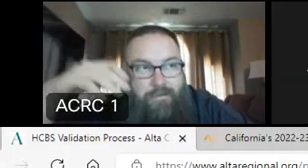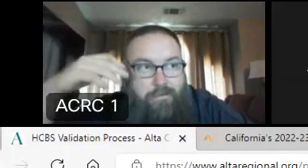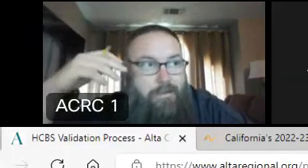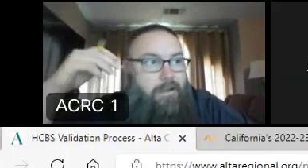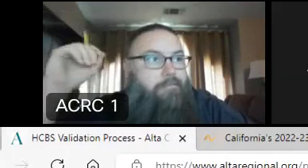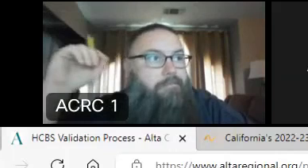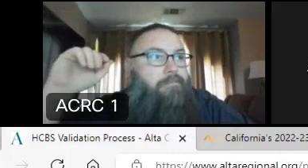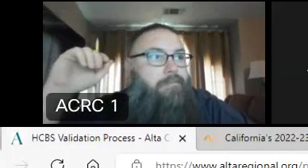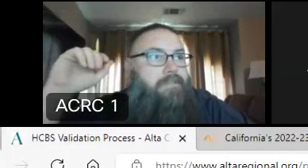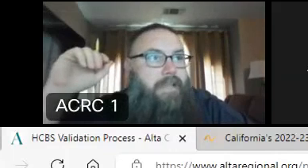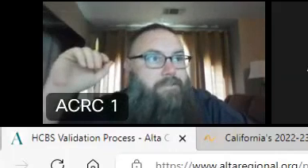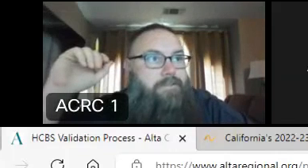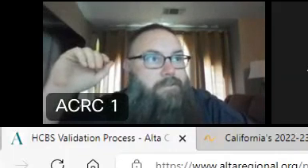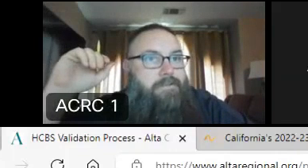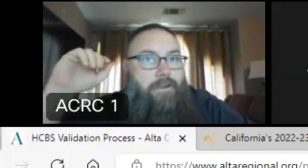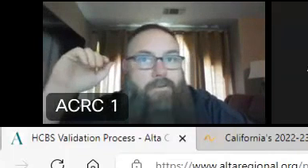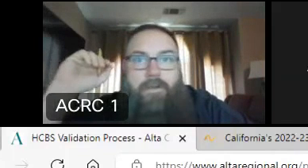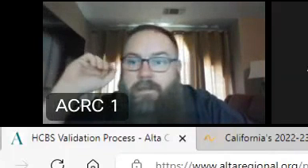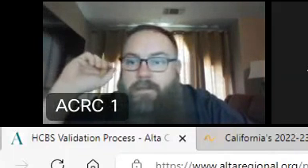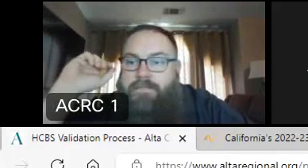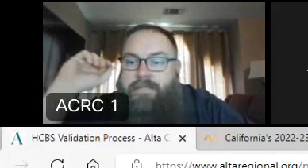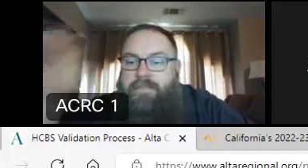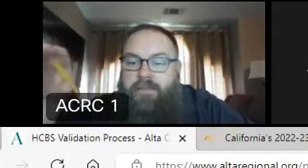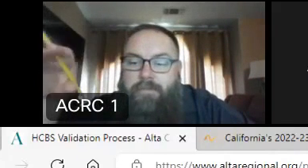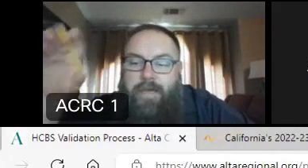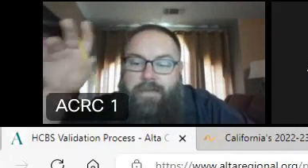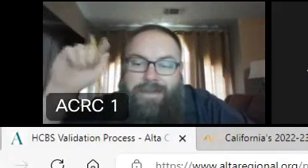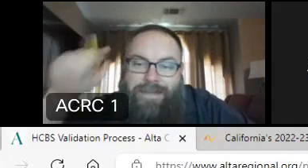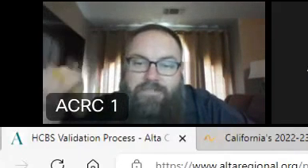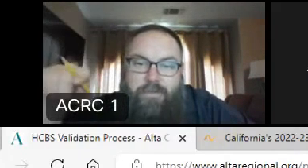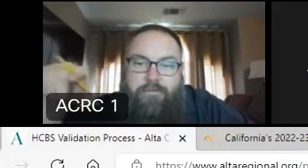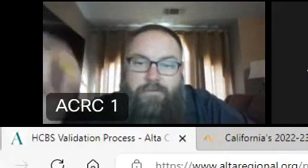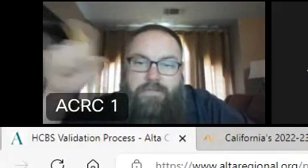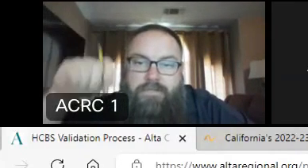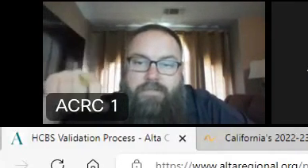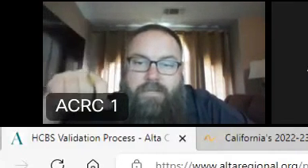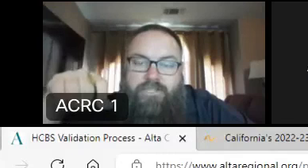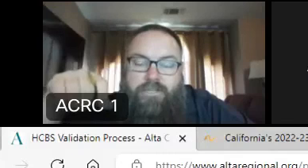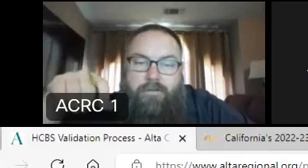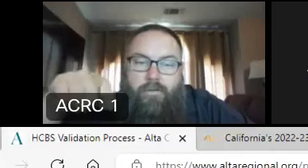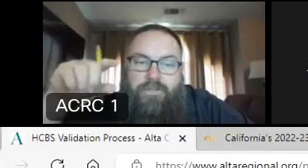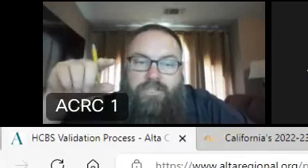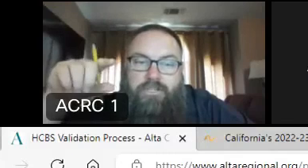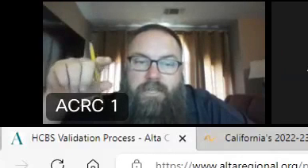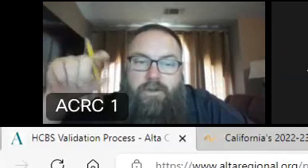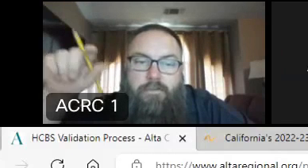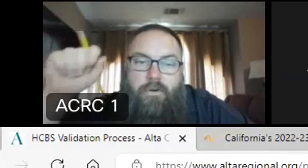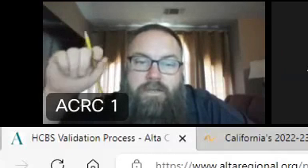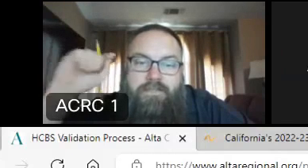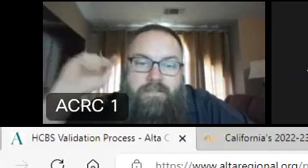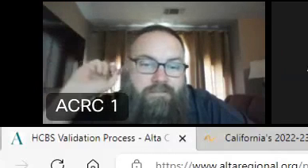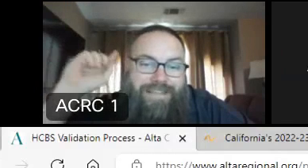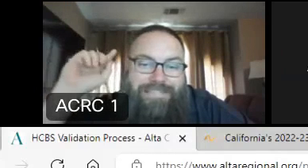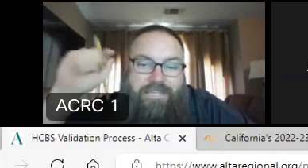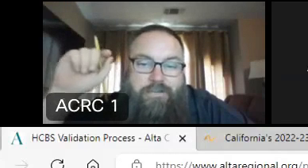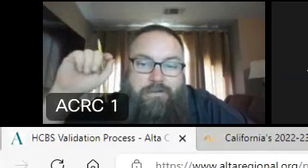HCBS standards. So Cindy is going to be back next week for this discussion where she can go more